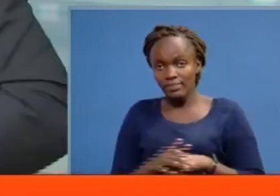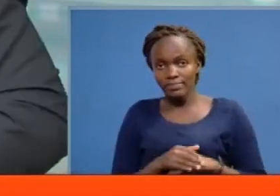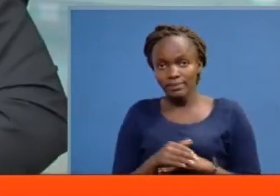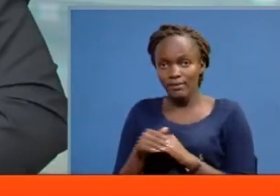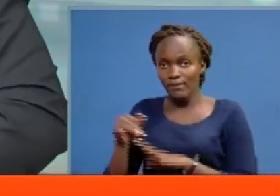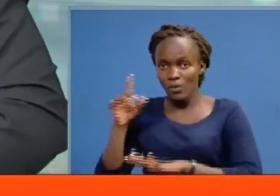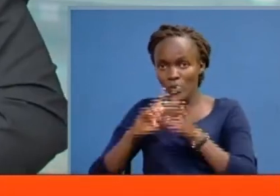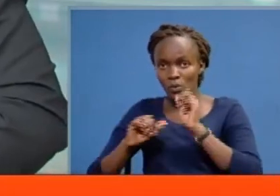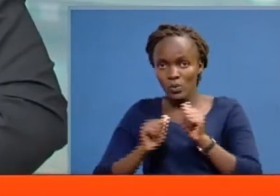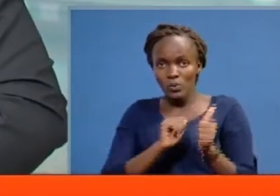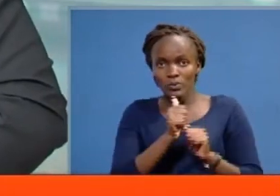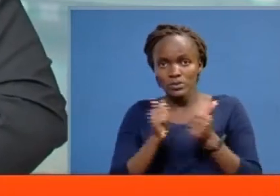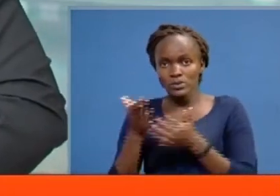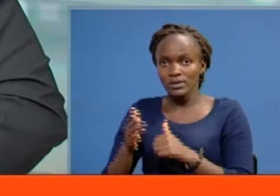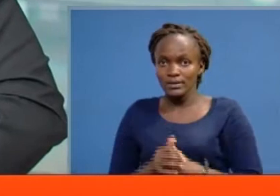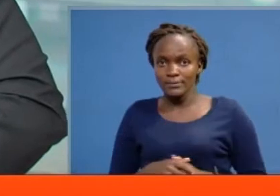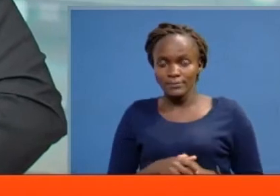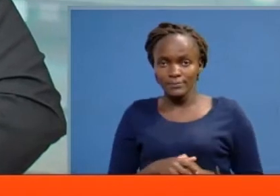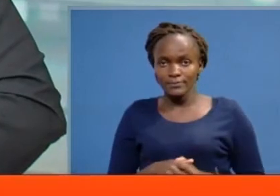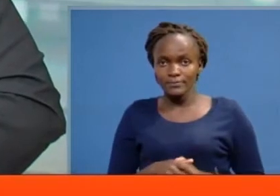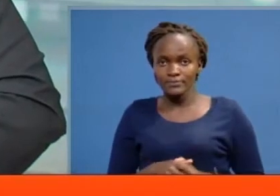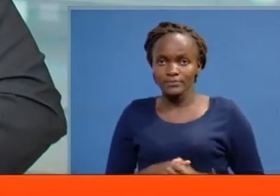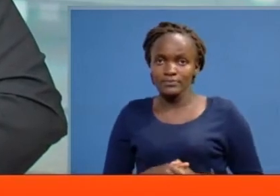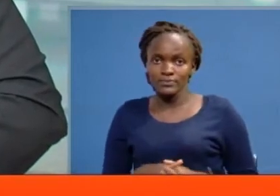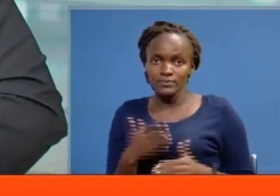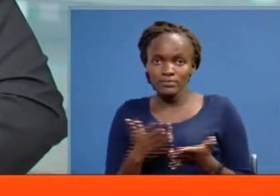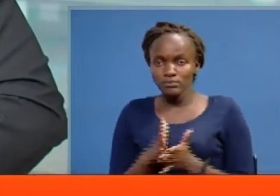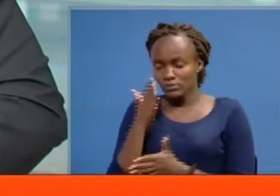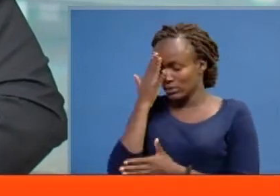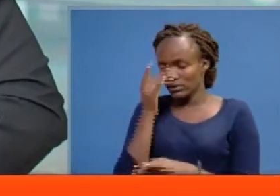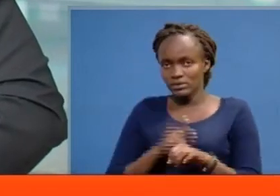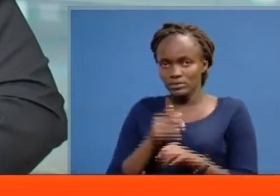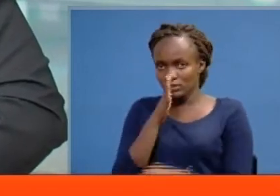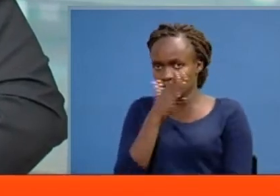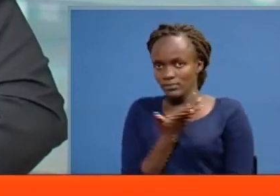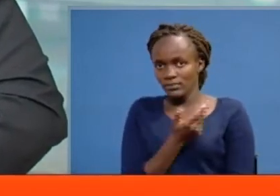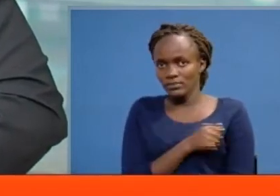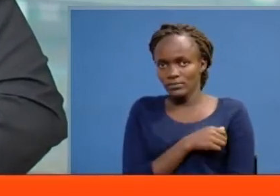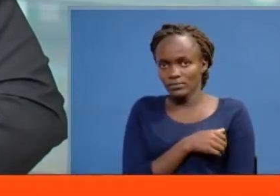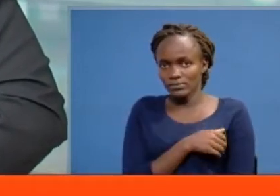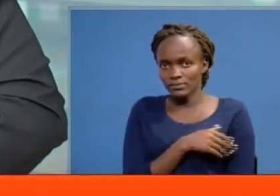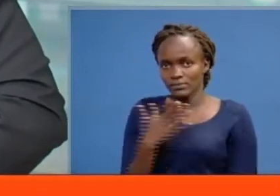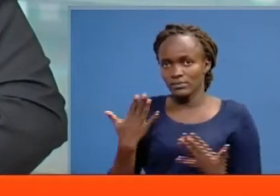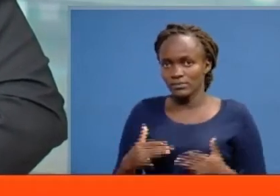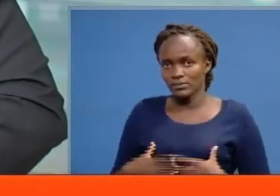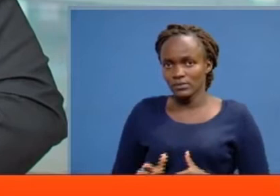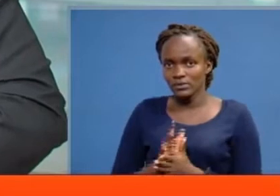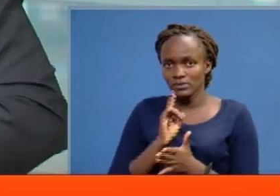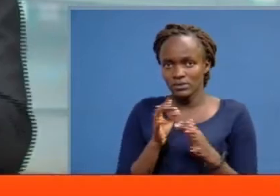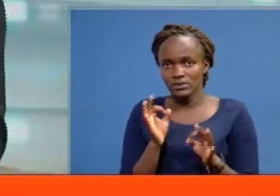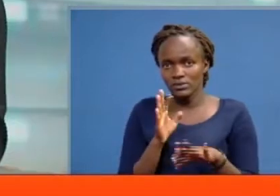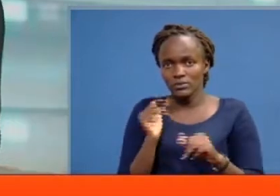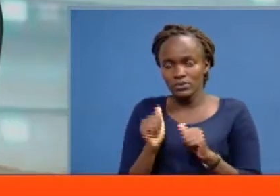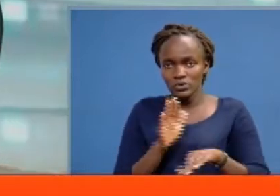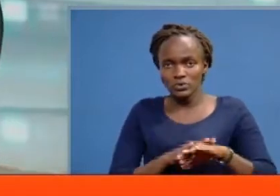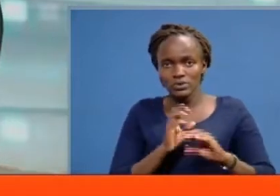questions? Can you be detected if you lie? Because most probably people say things that they are not very good at. Yeah. They may